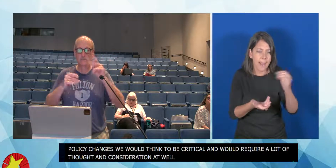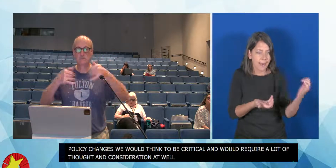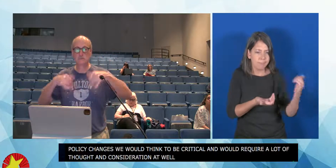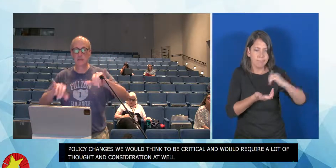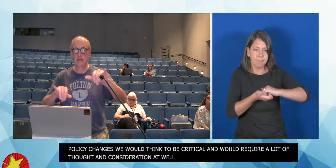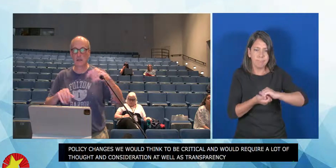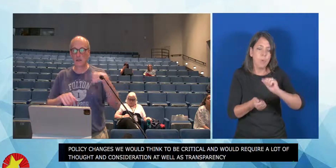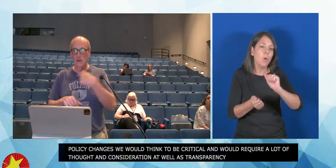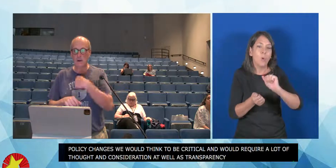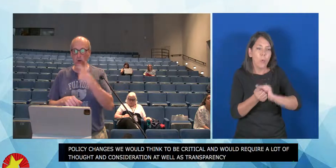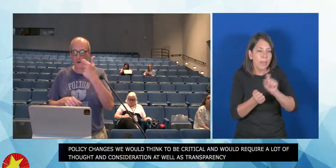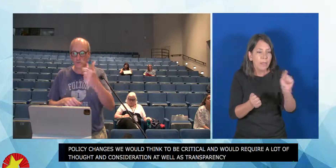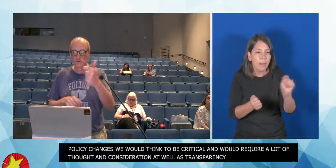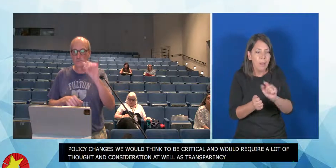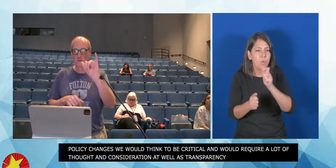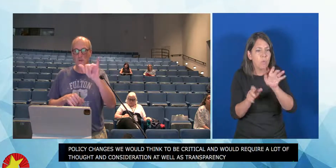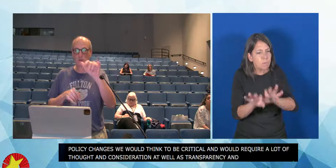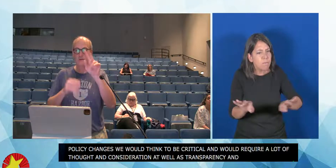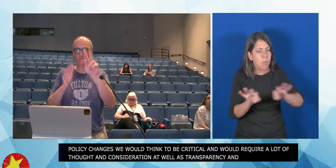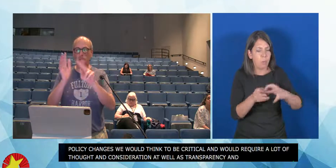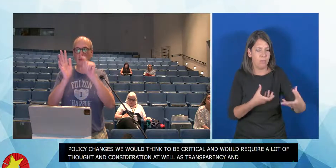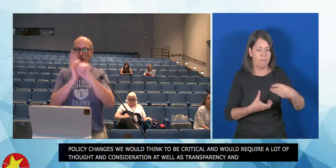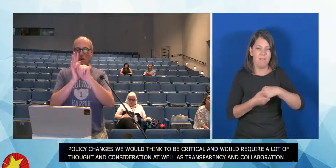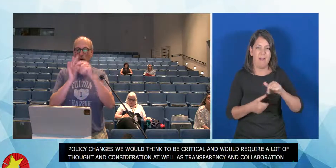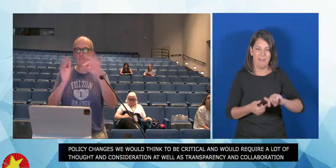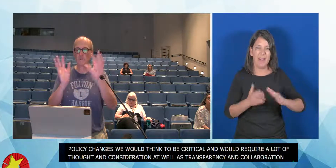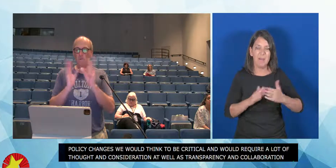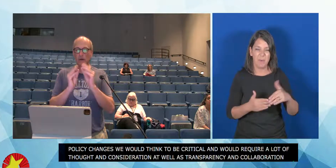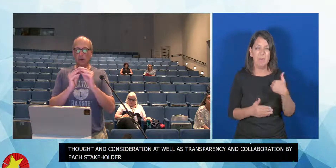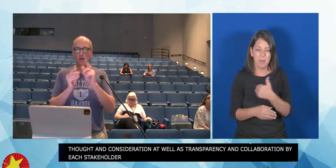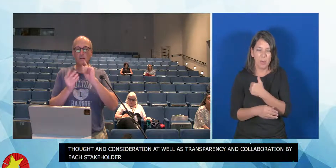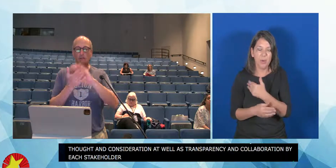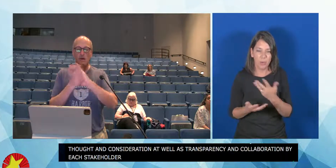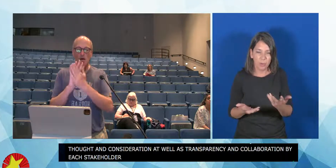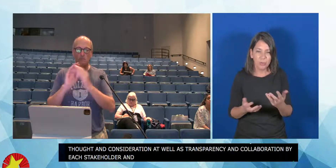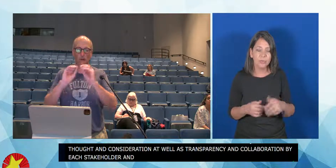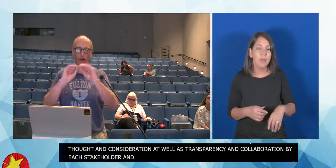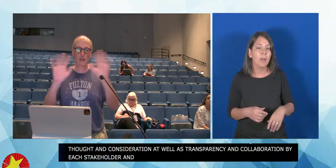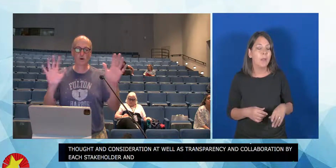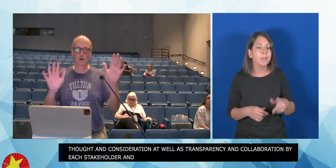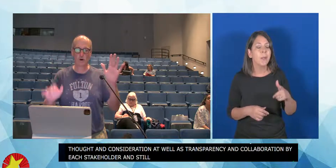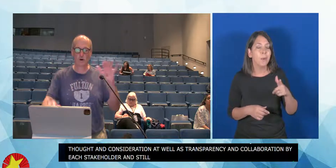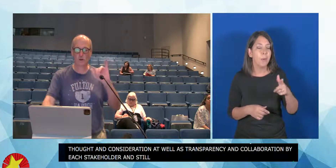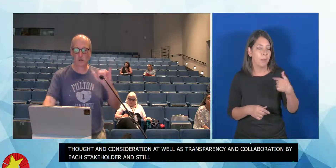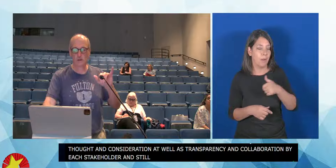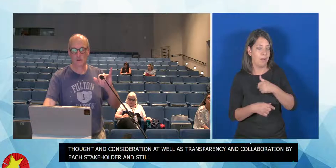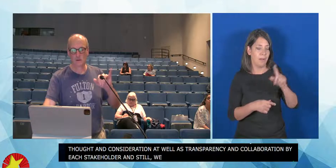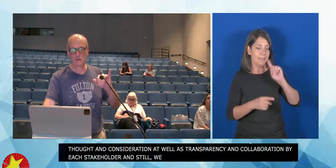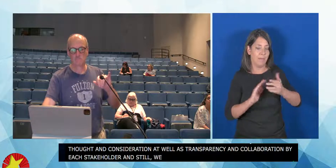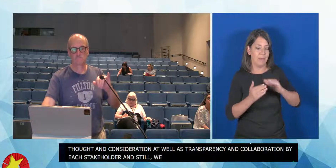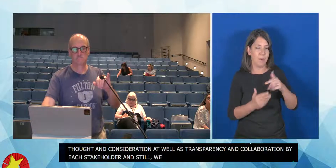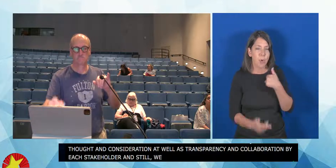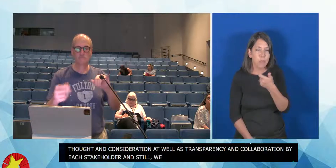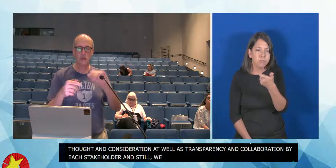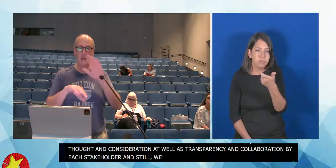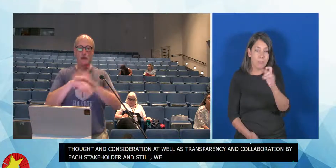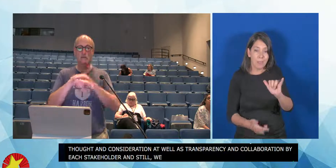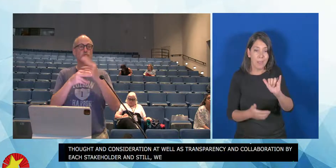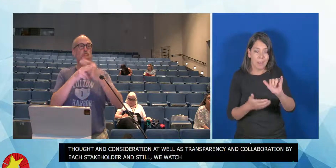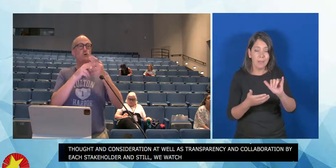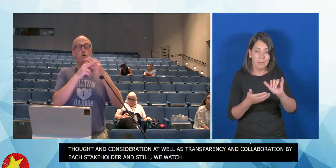by key stakeholders. And still, we watched that video of that meeting, and it became clear